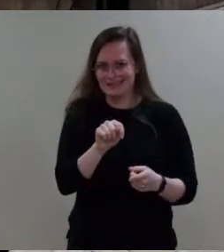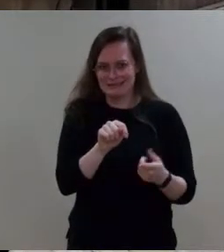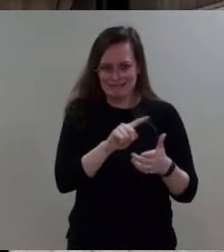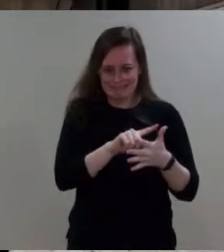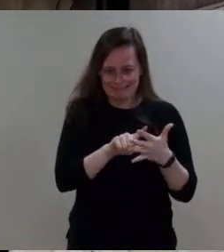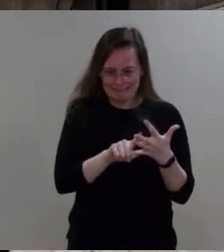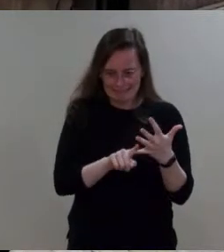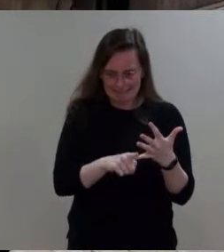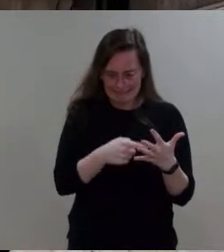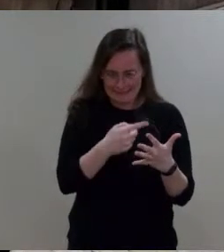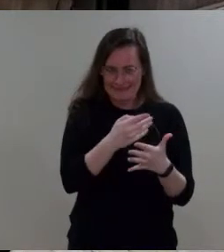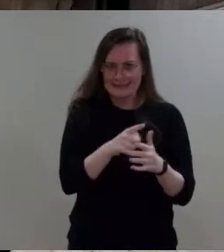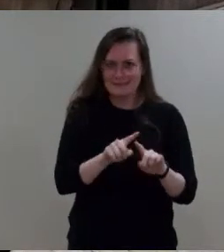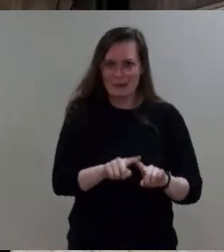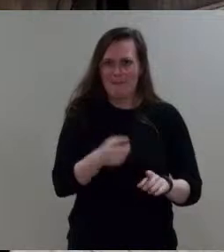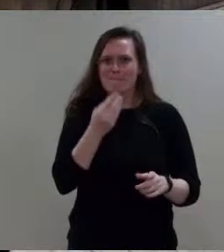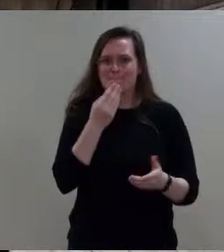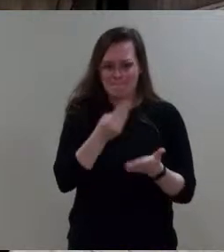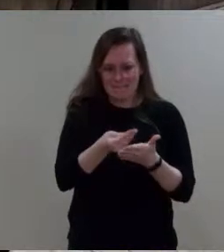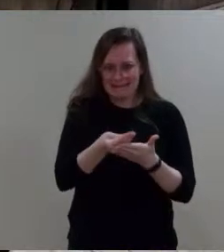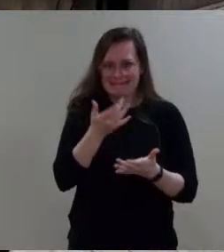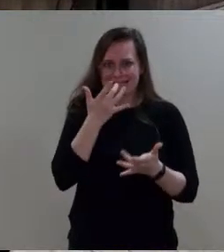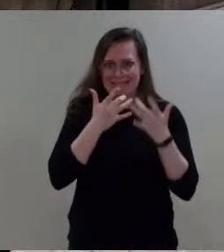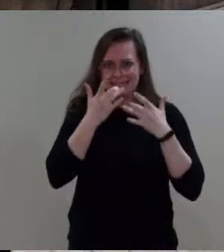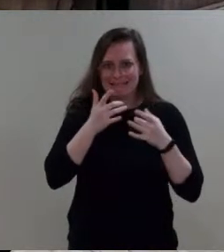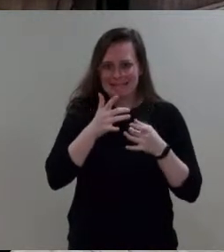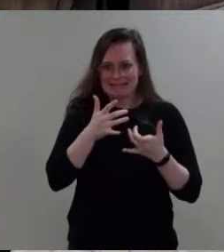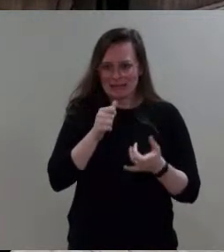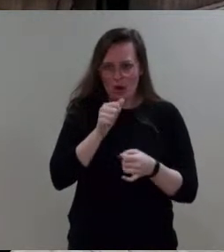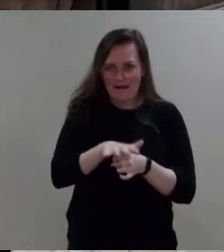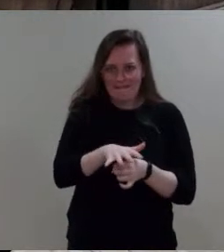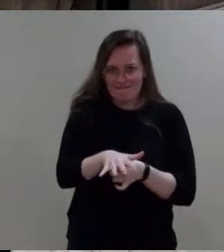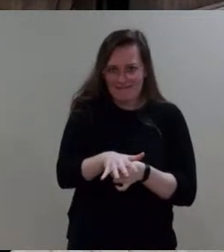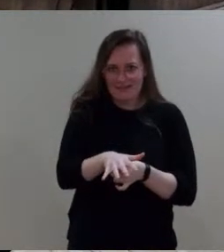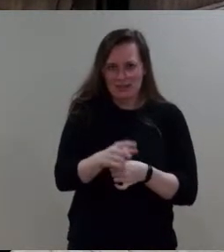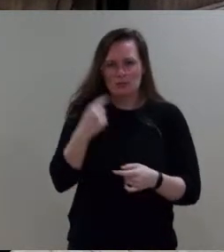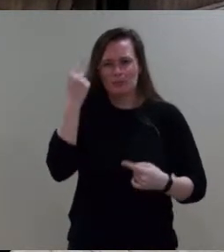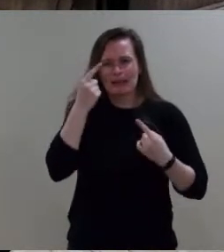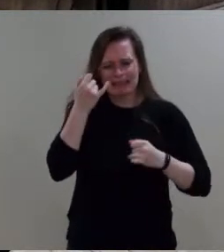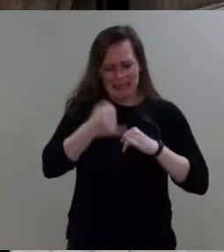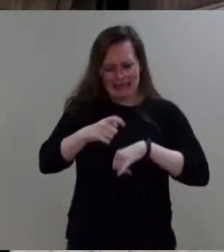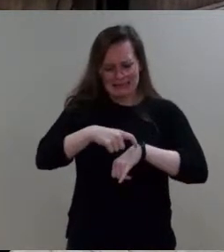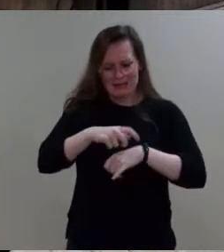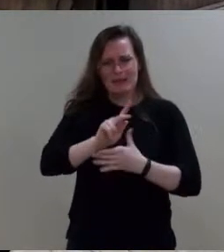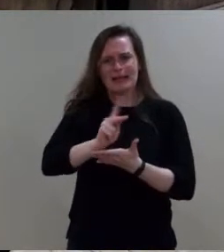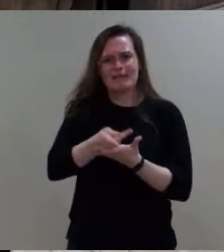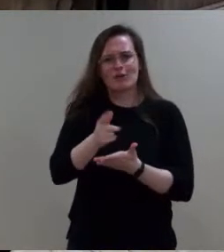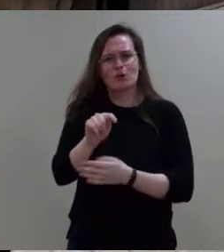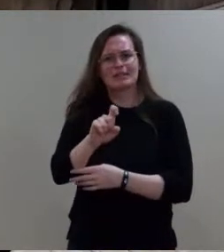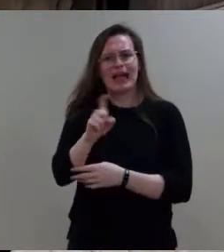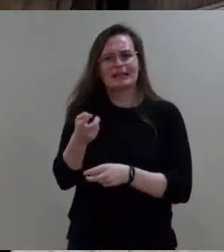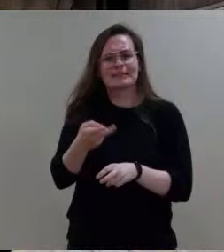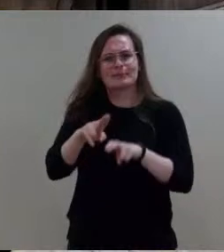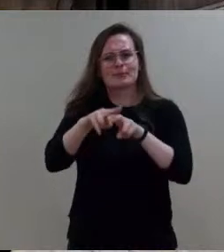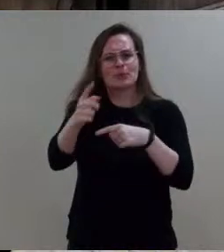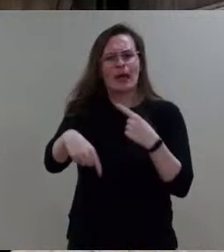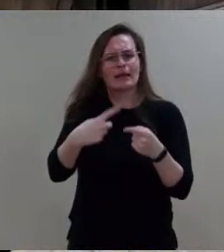I'm wondering when the last time was that the town of Kentville had a tax increase.